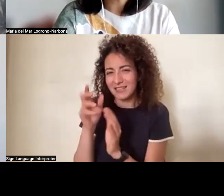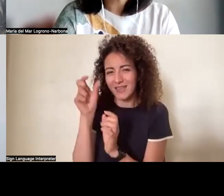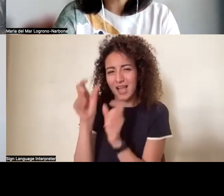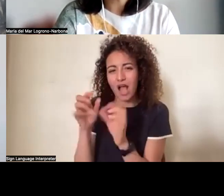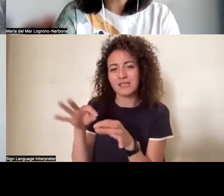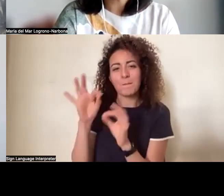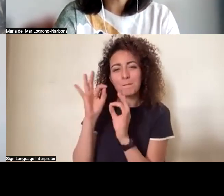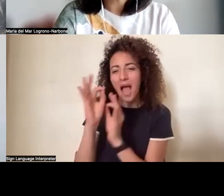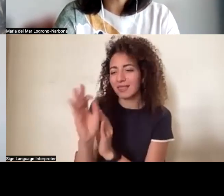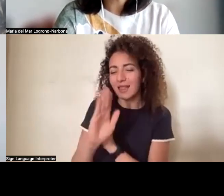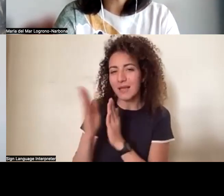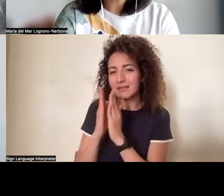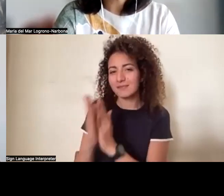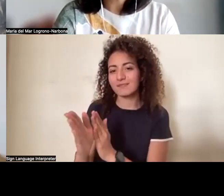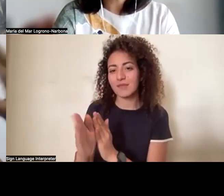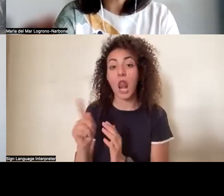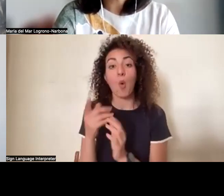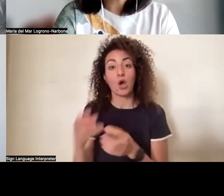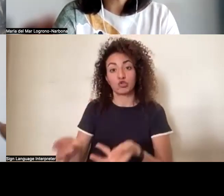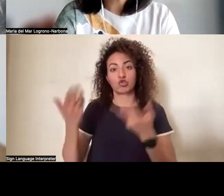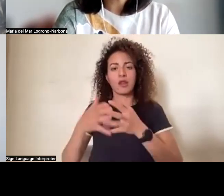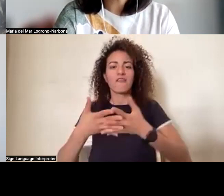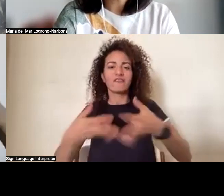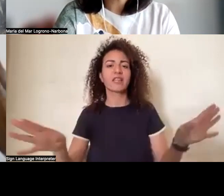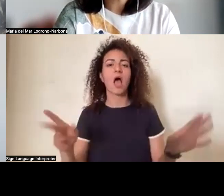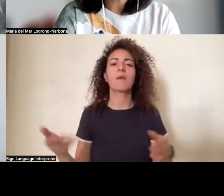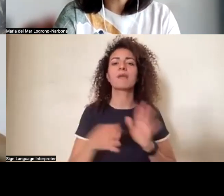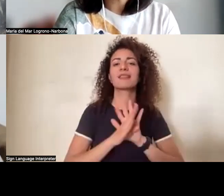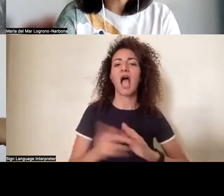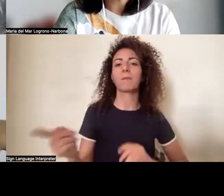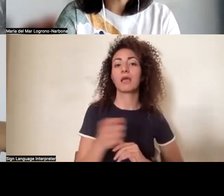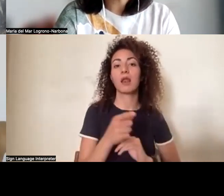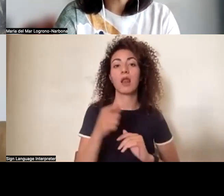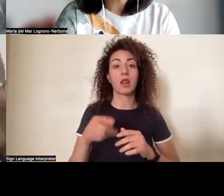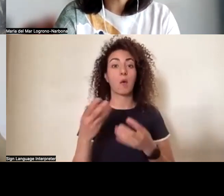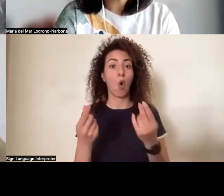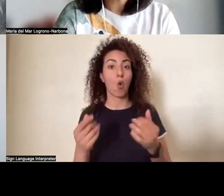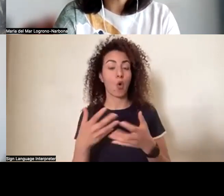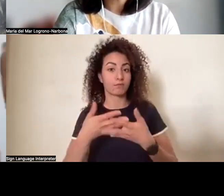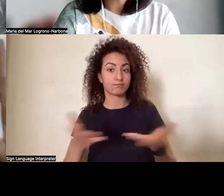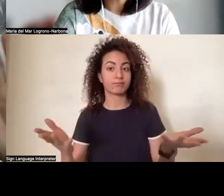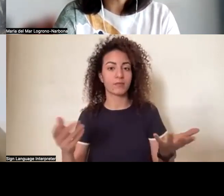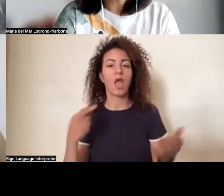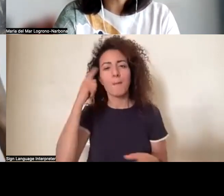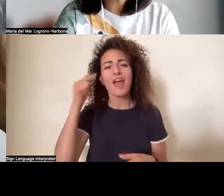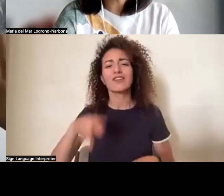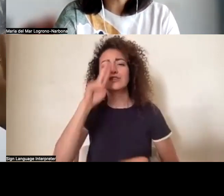the targeting component from social assistance, will it like solve the problem? I know this is so many questions, but I do mean